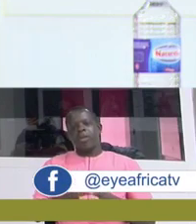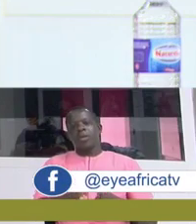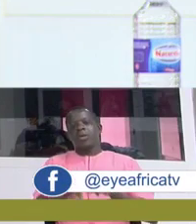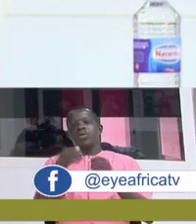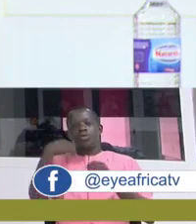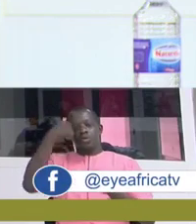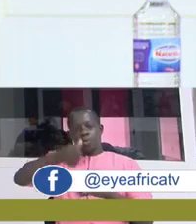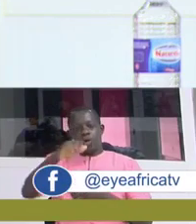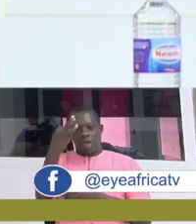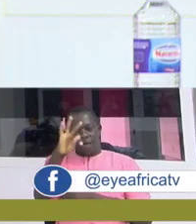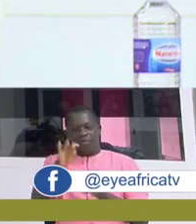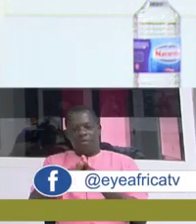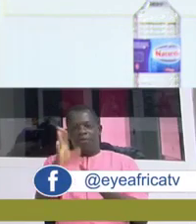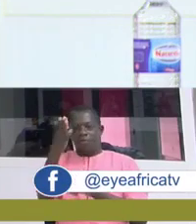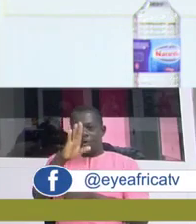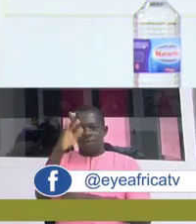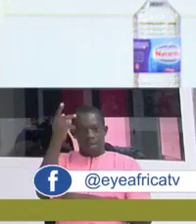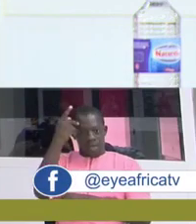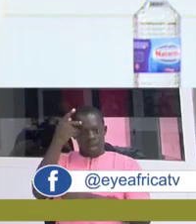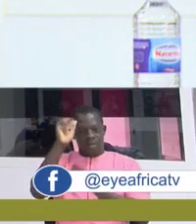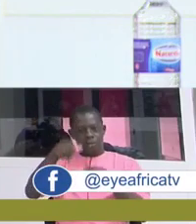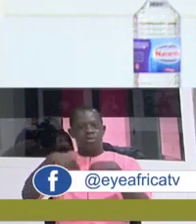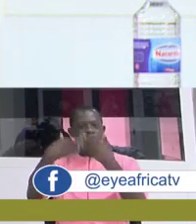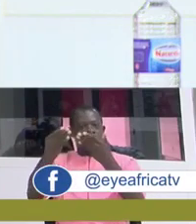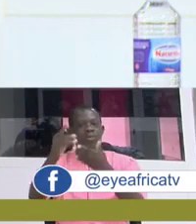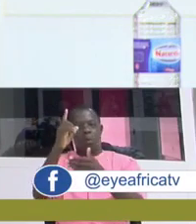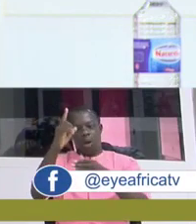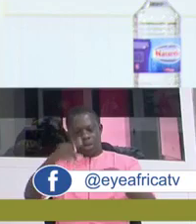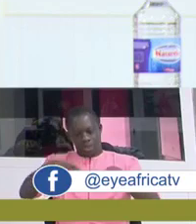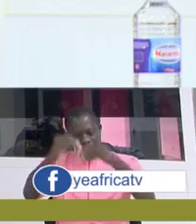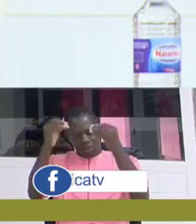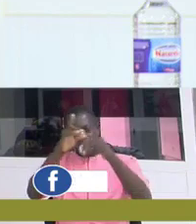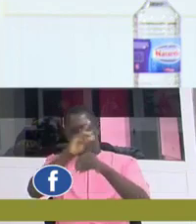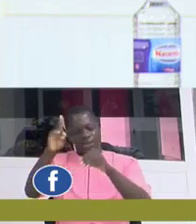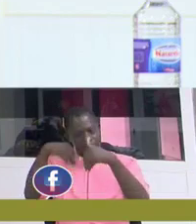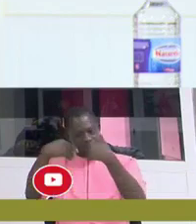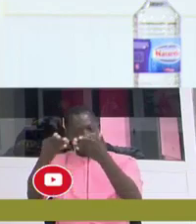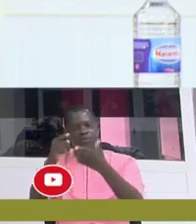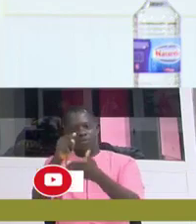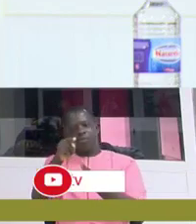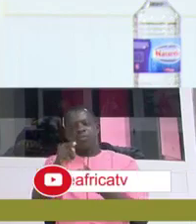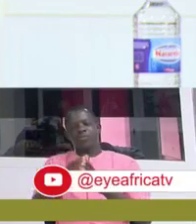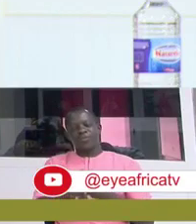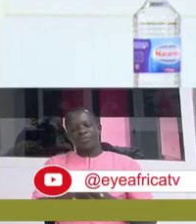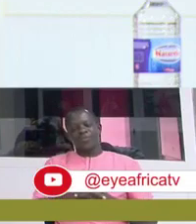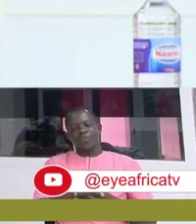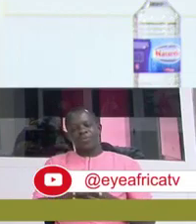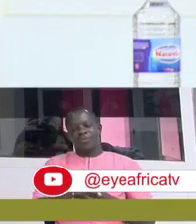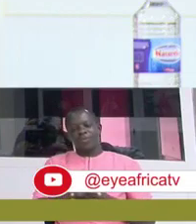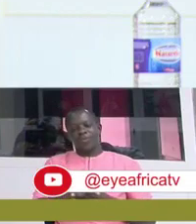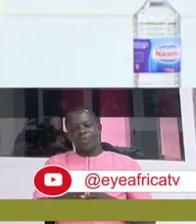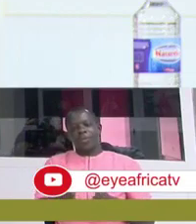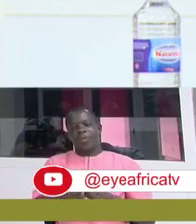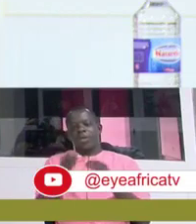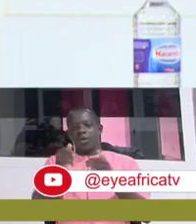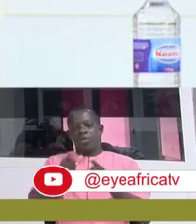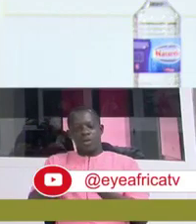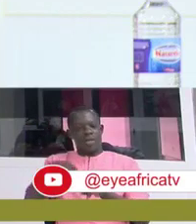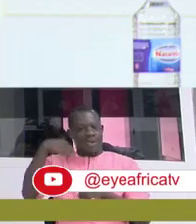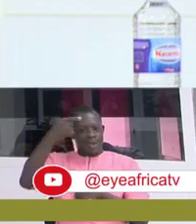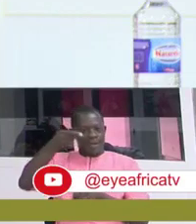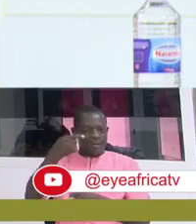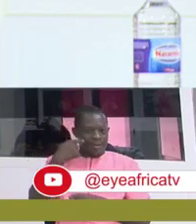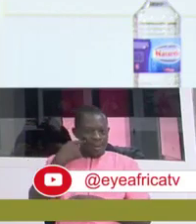temando. Tomorrow, if I come from Kanila, $1,000. I'll give you $1,000. Osamo fanoketa. The